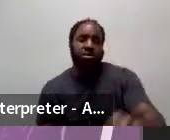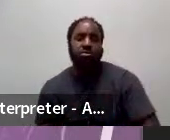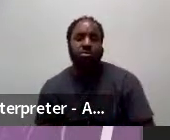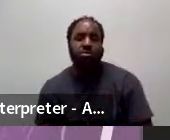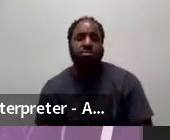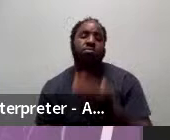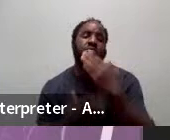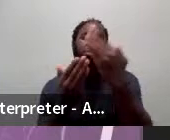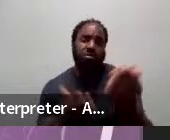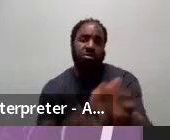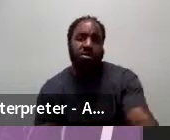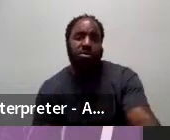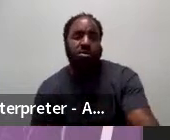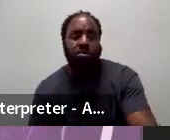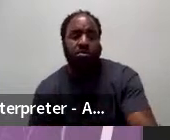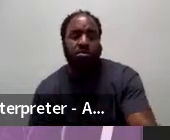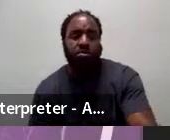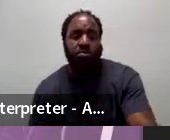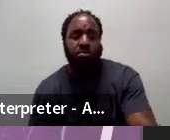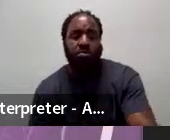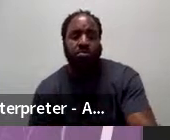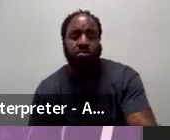Thank you.